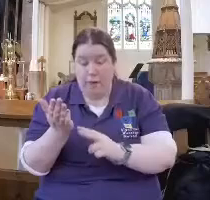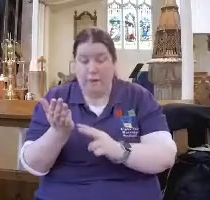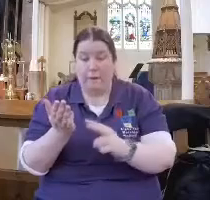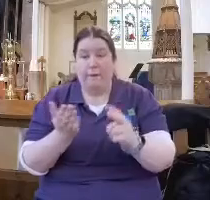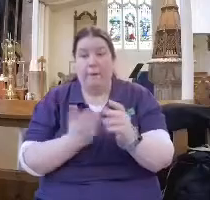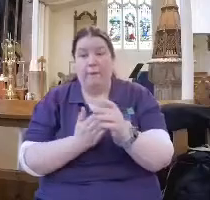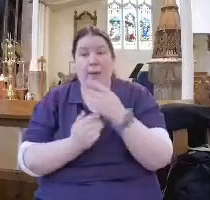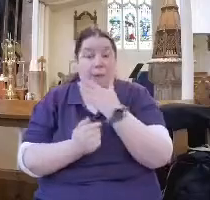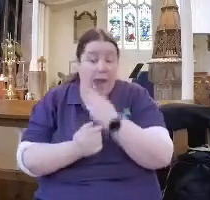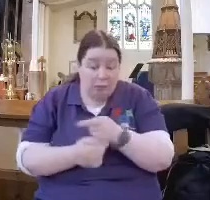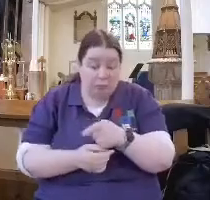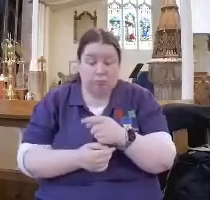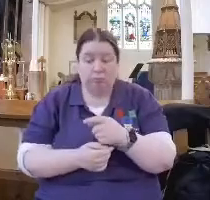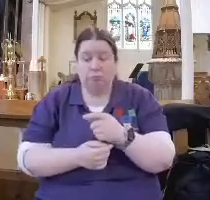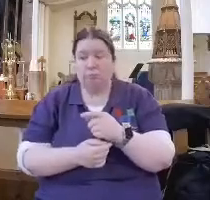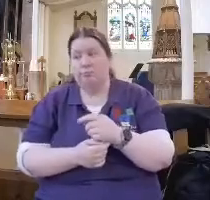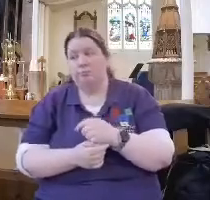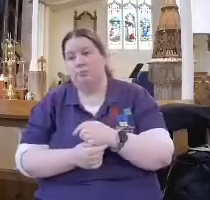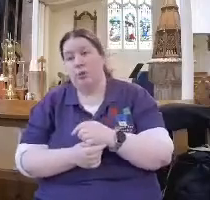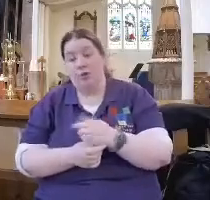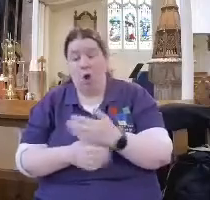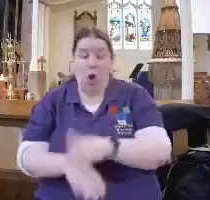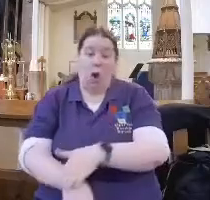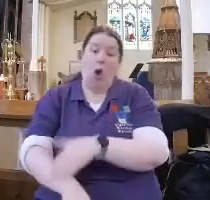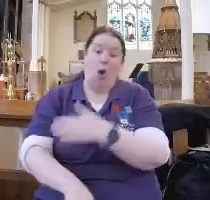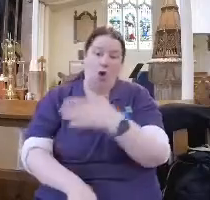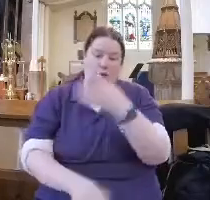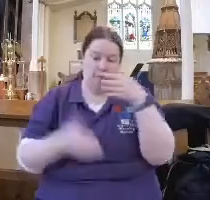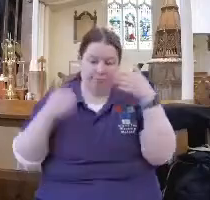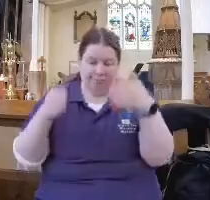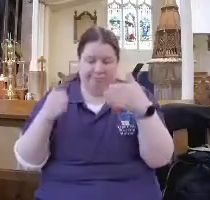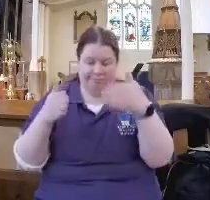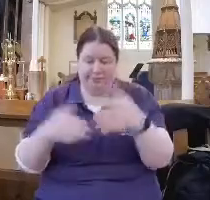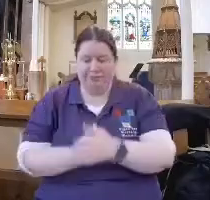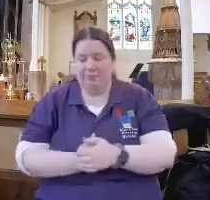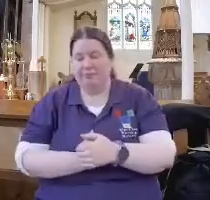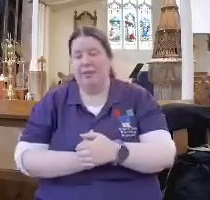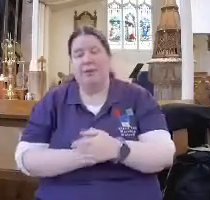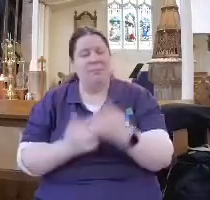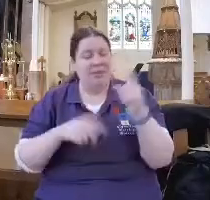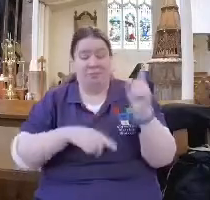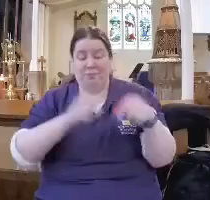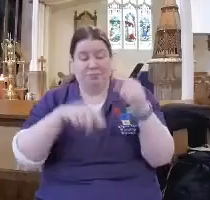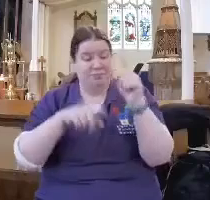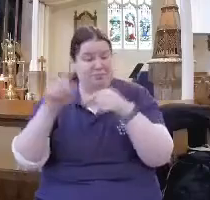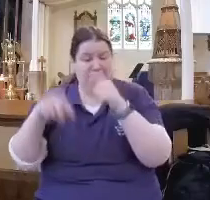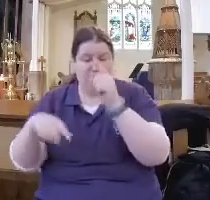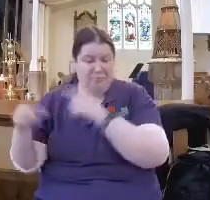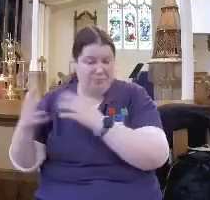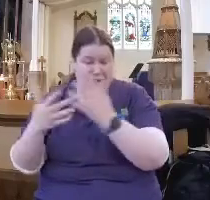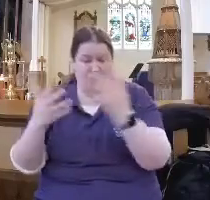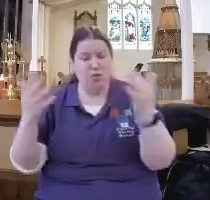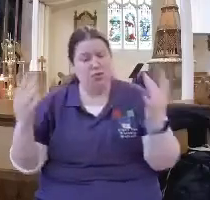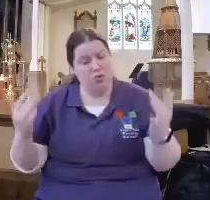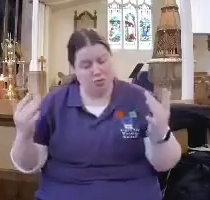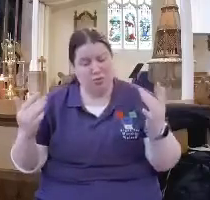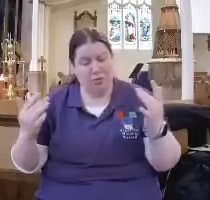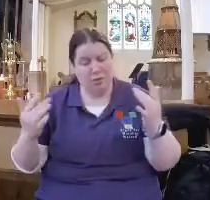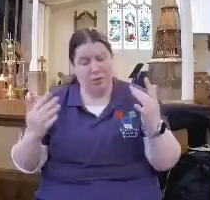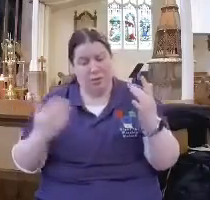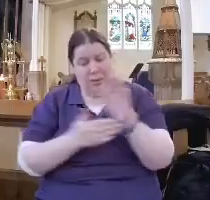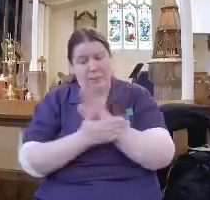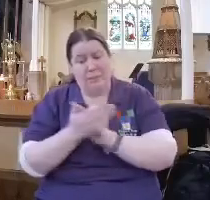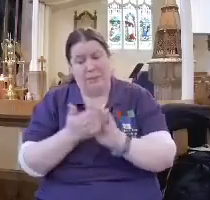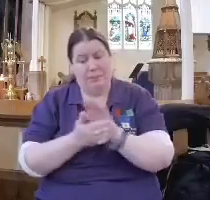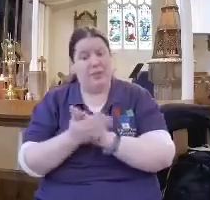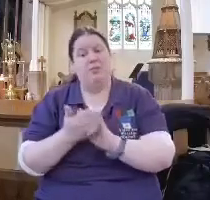course. There are all sorts of them. And these will mean that actually you'll tackle the whole thing